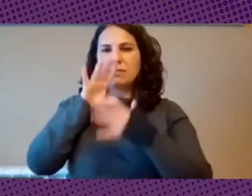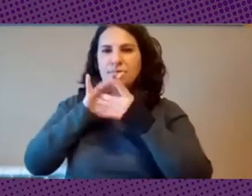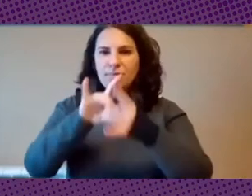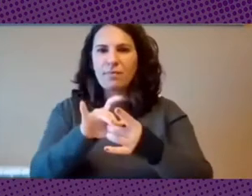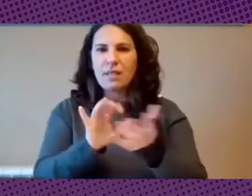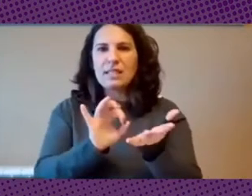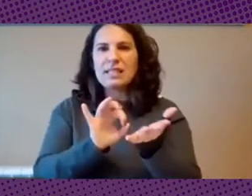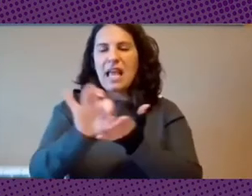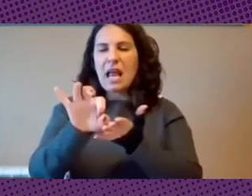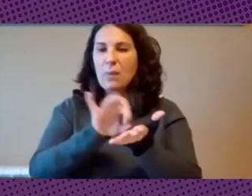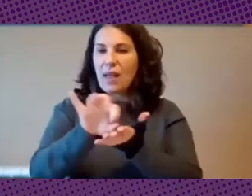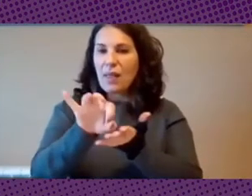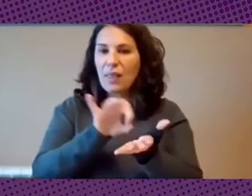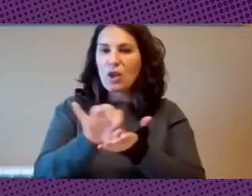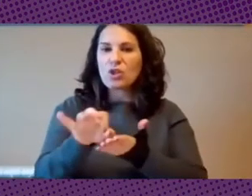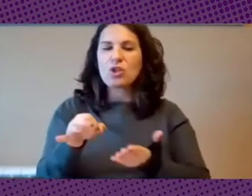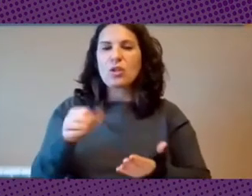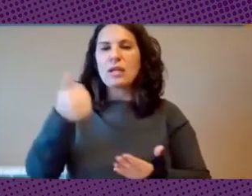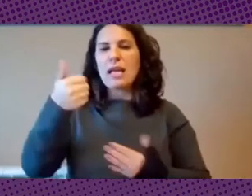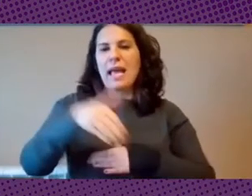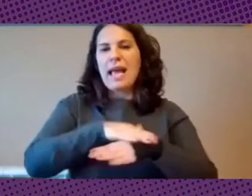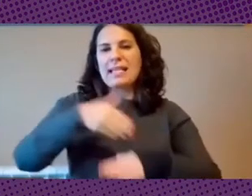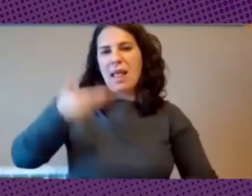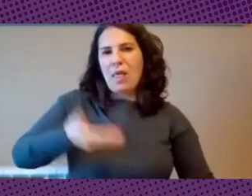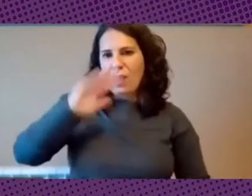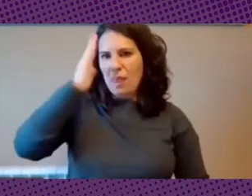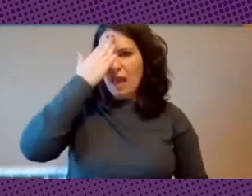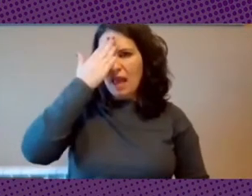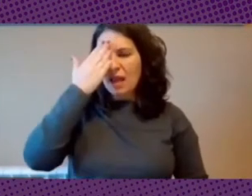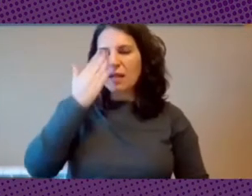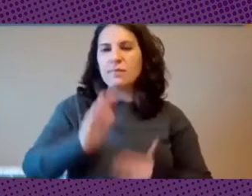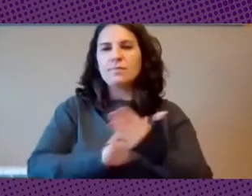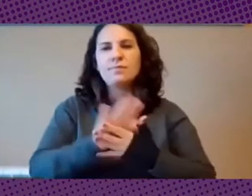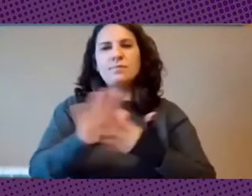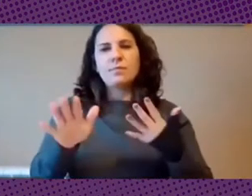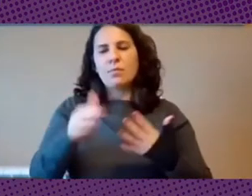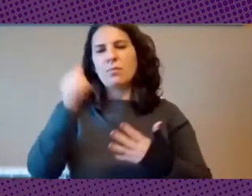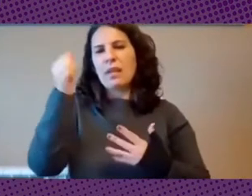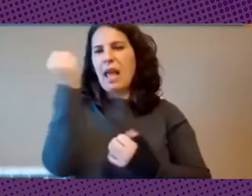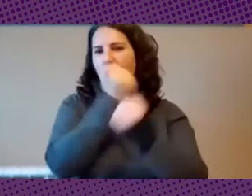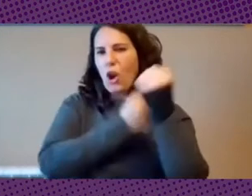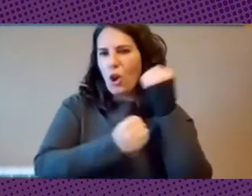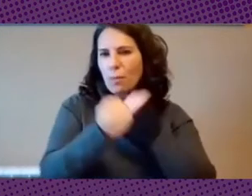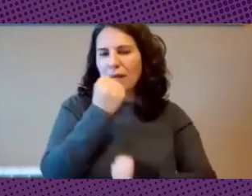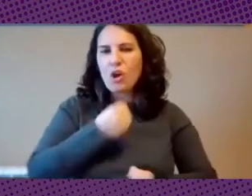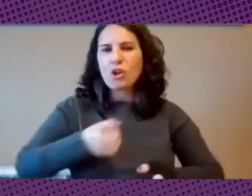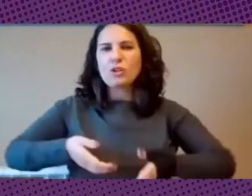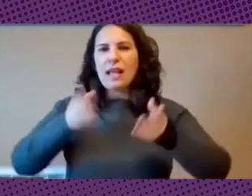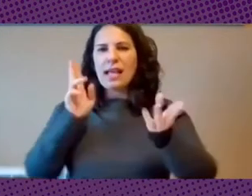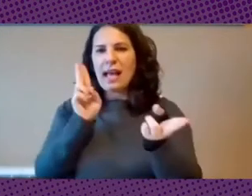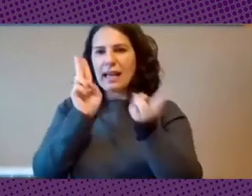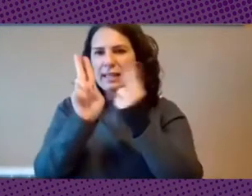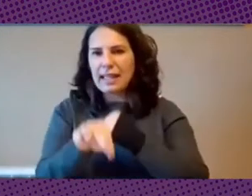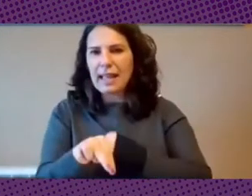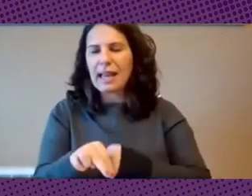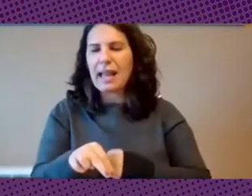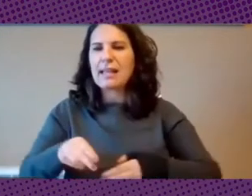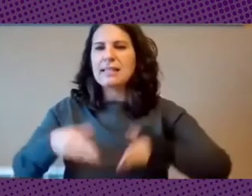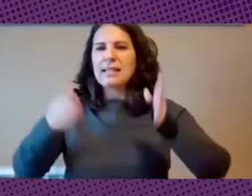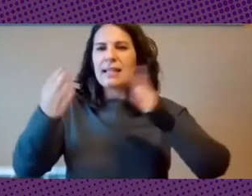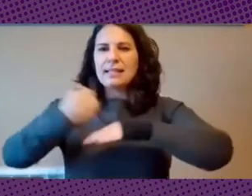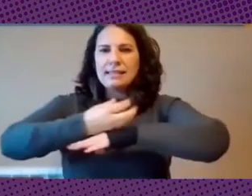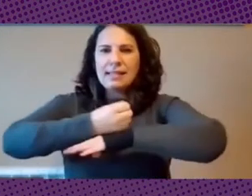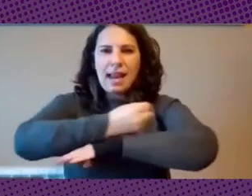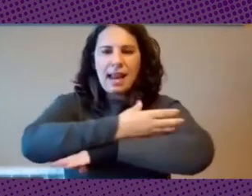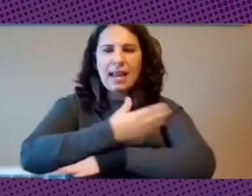run it and you cannot tell the teachers what to teach. You cannot deliver health services, although I understand that this is changing recently